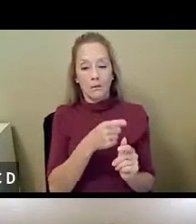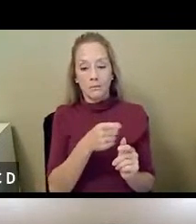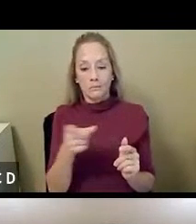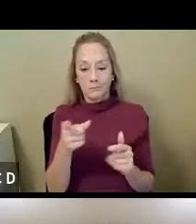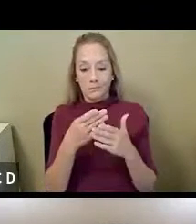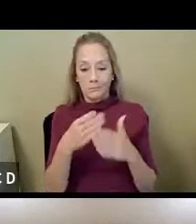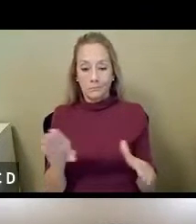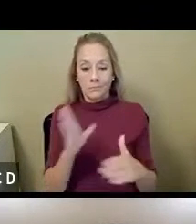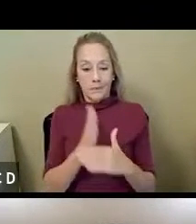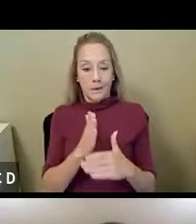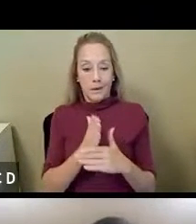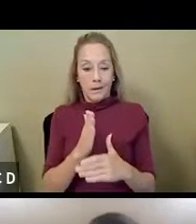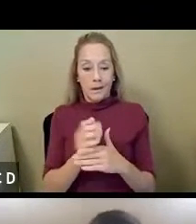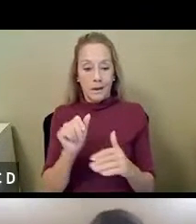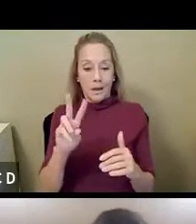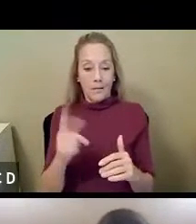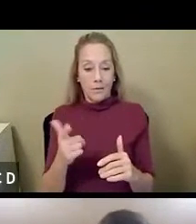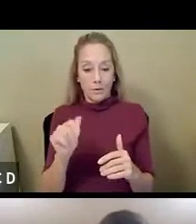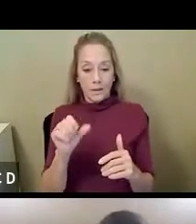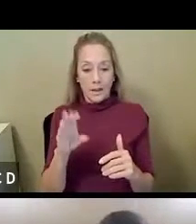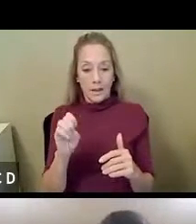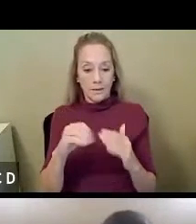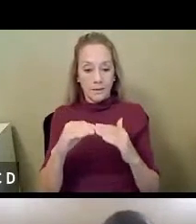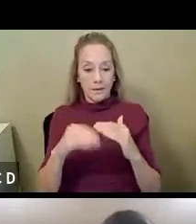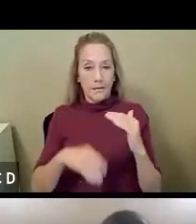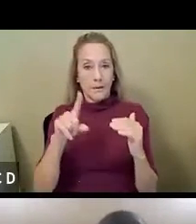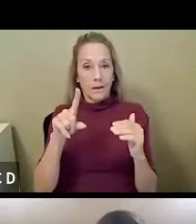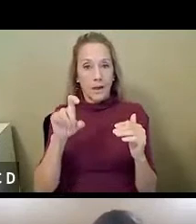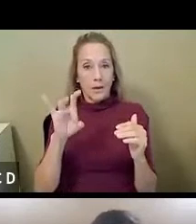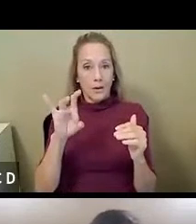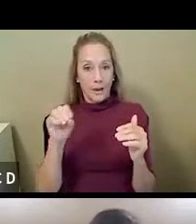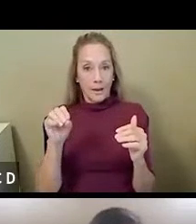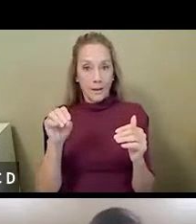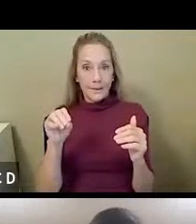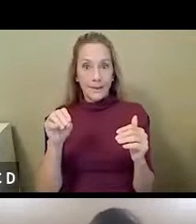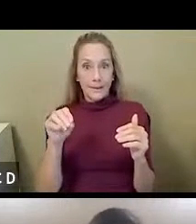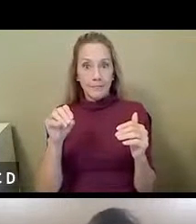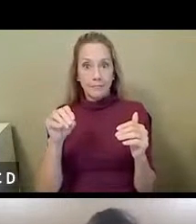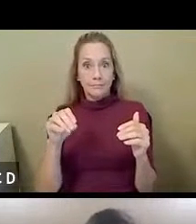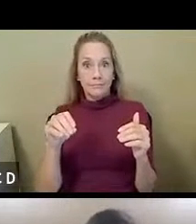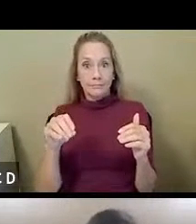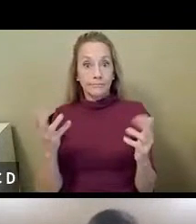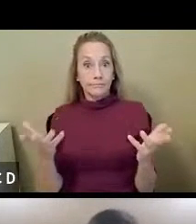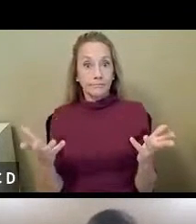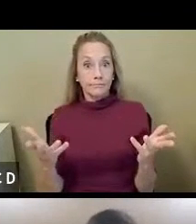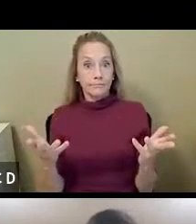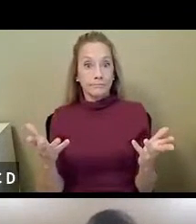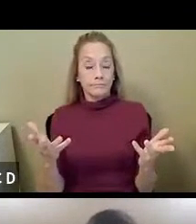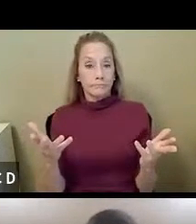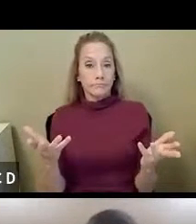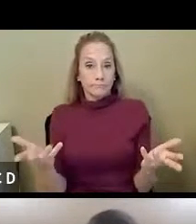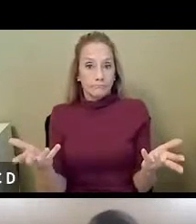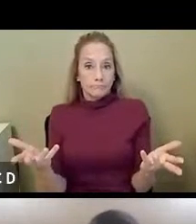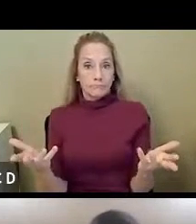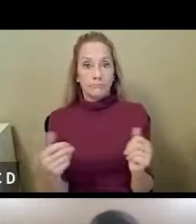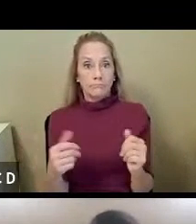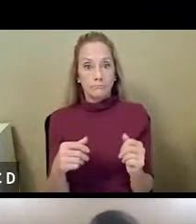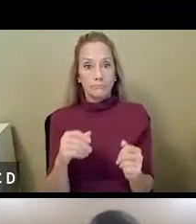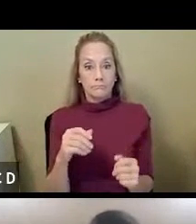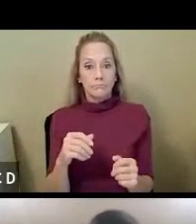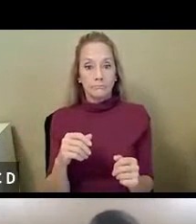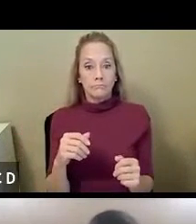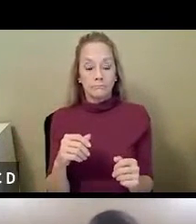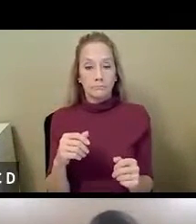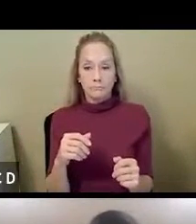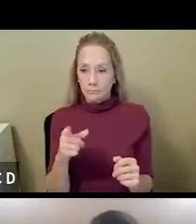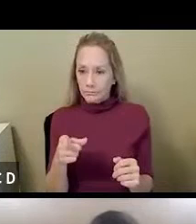case number of below 180, and that we've Bert, correct me if I'm wrong,